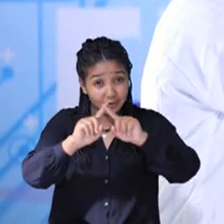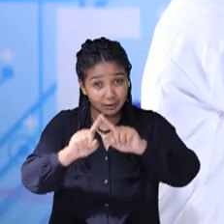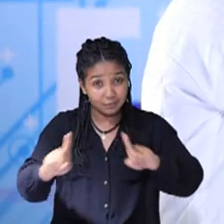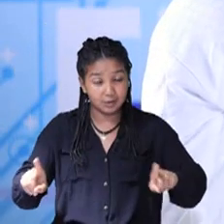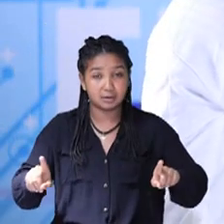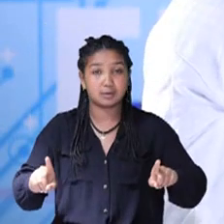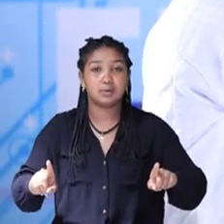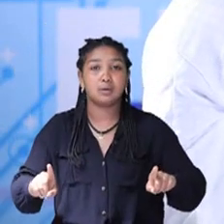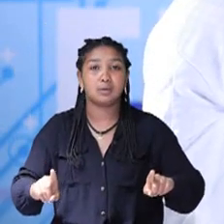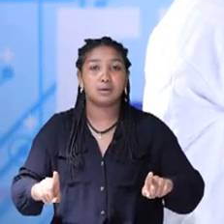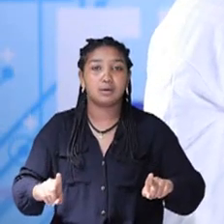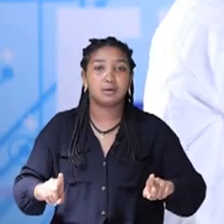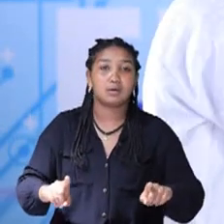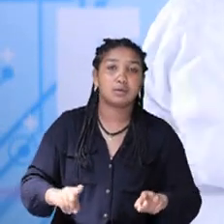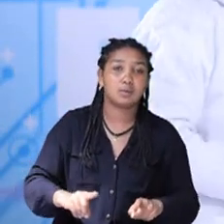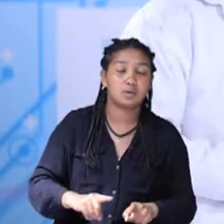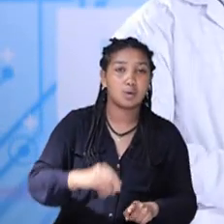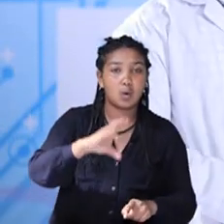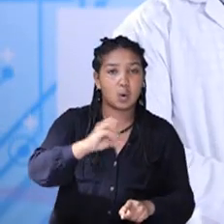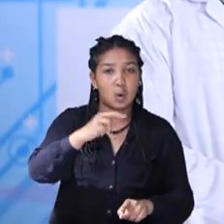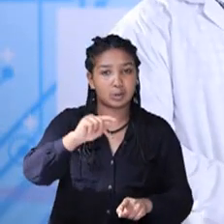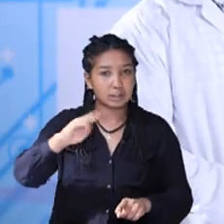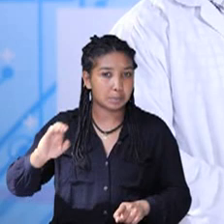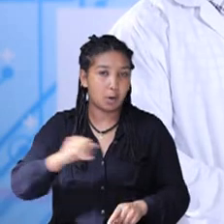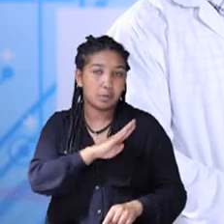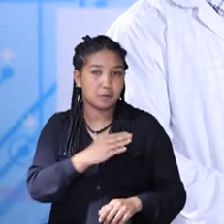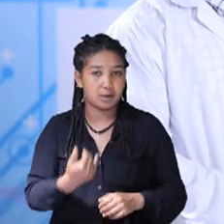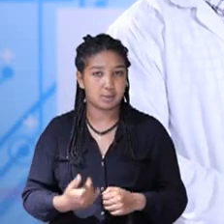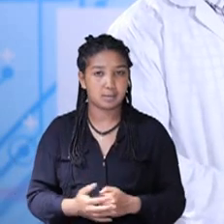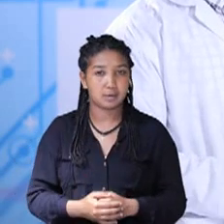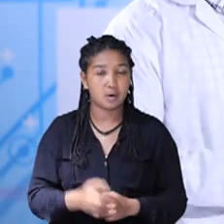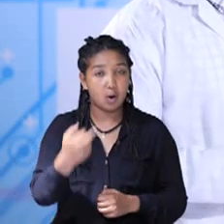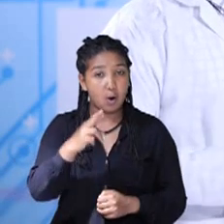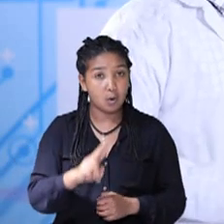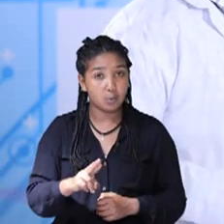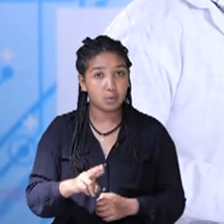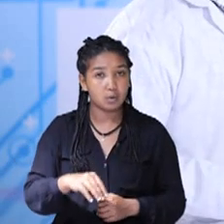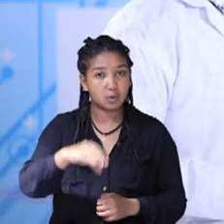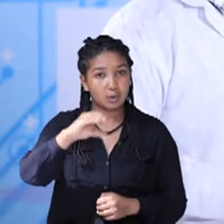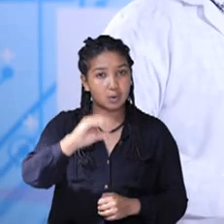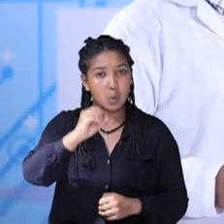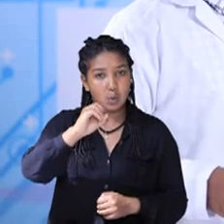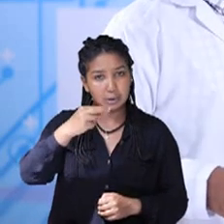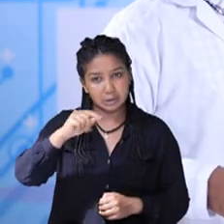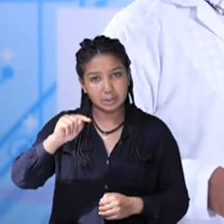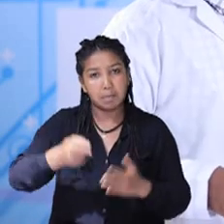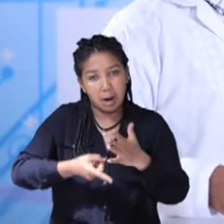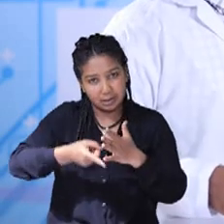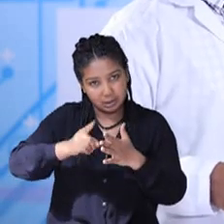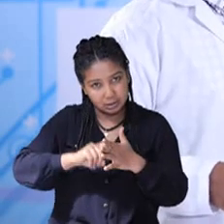different courtship behavior or courtship